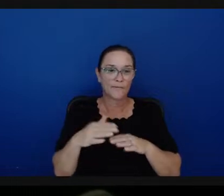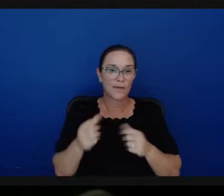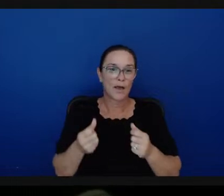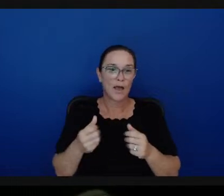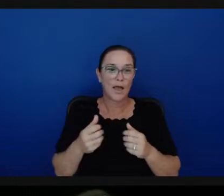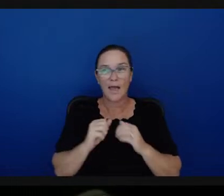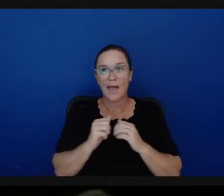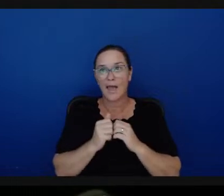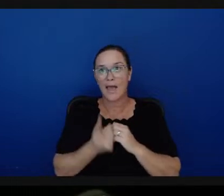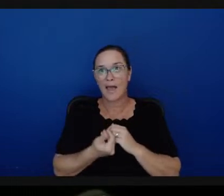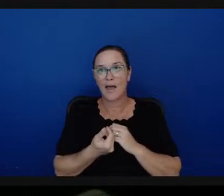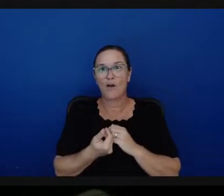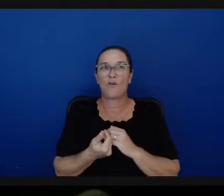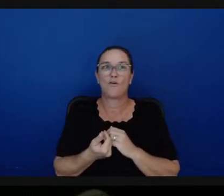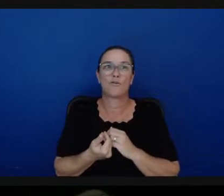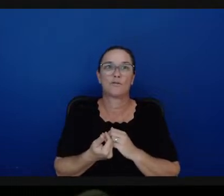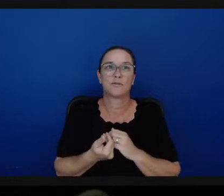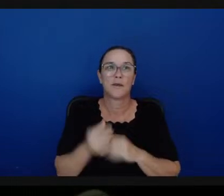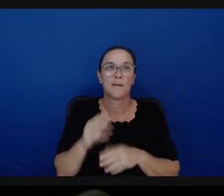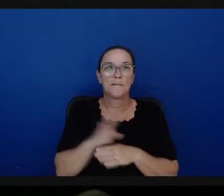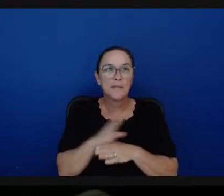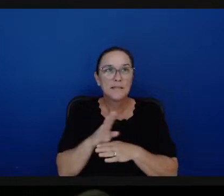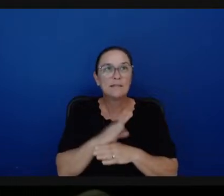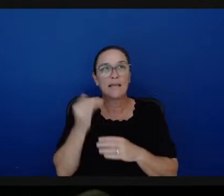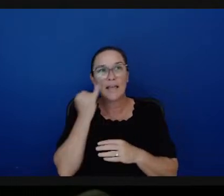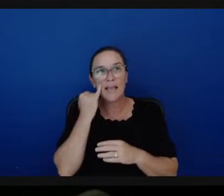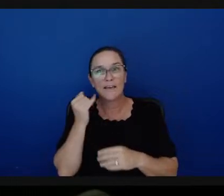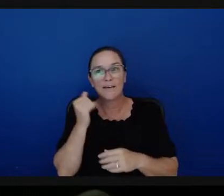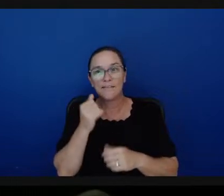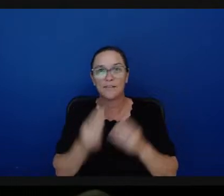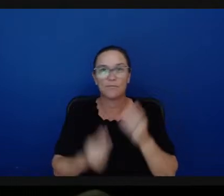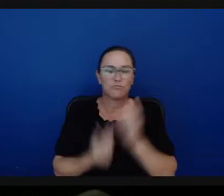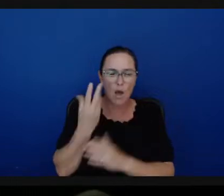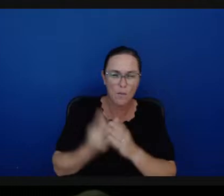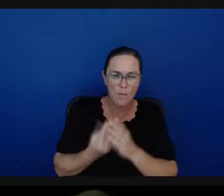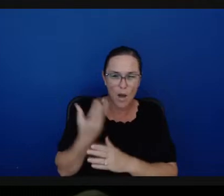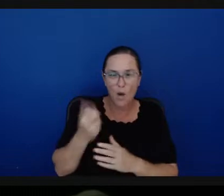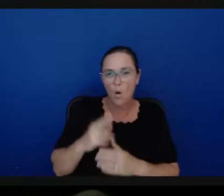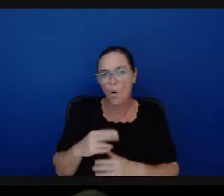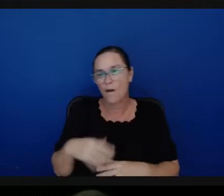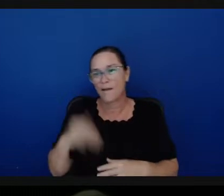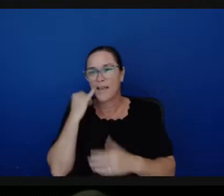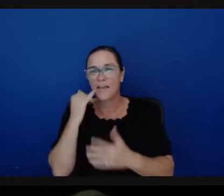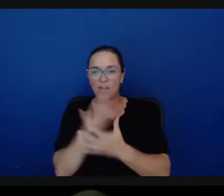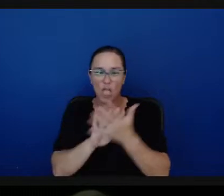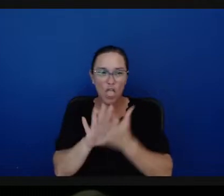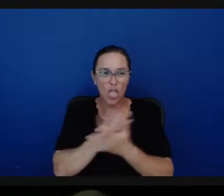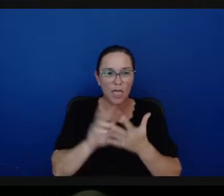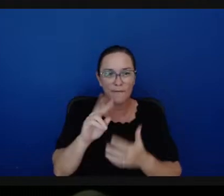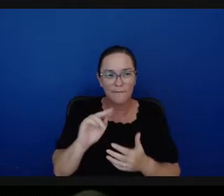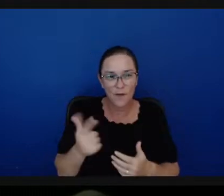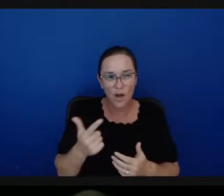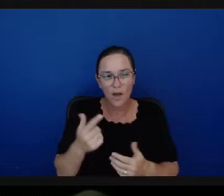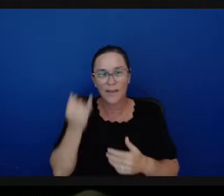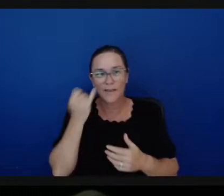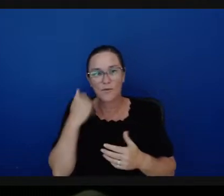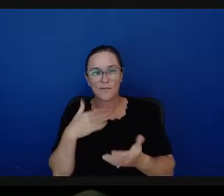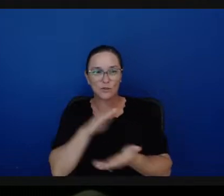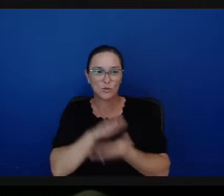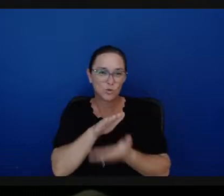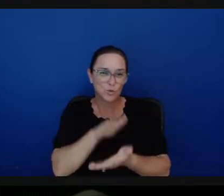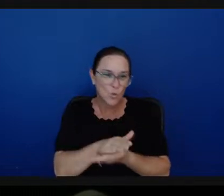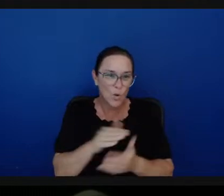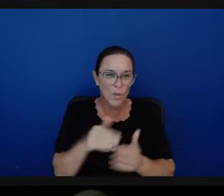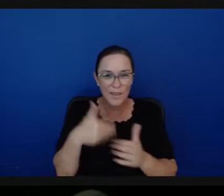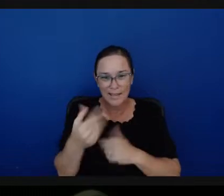how spectacular it looks, that kind of stuff. Which was a bog? How free are you? Is there a school or doctor the next morning? That